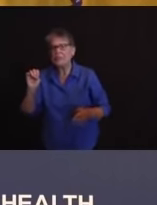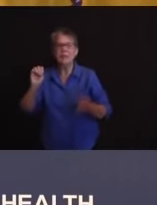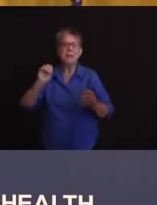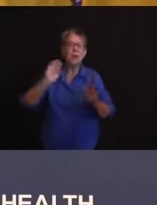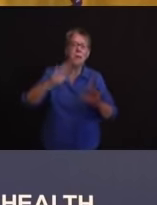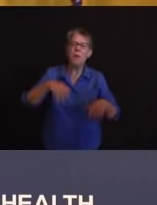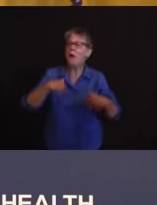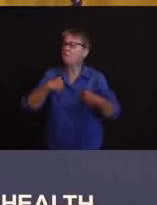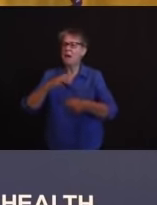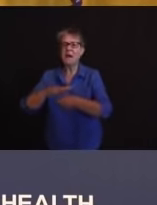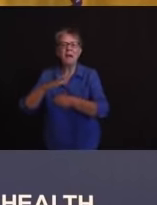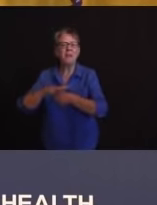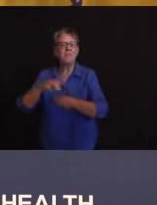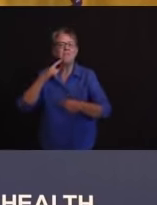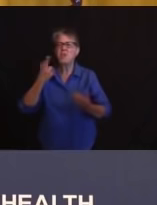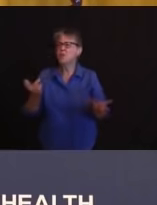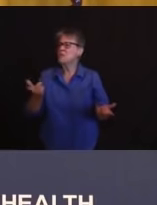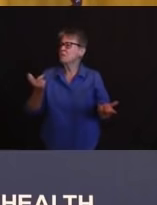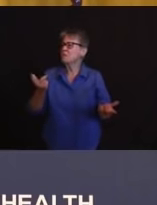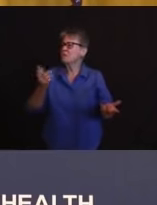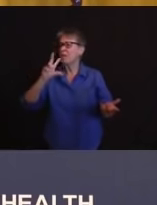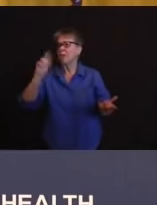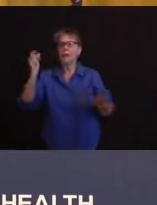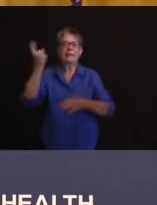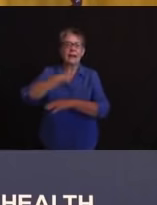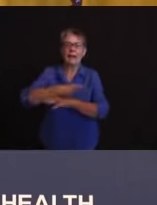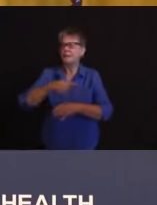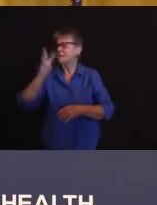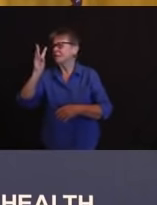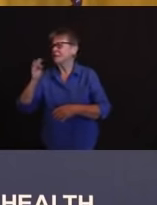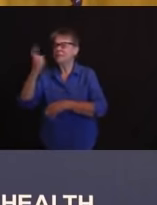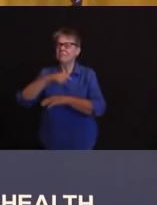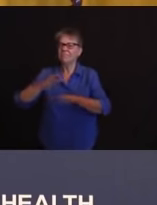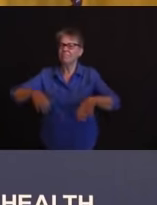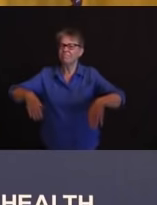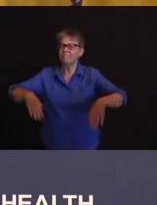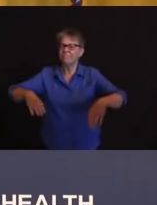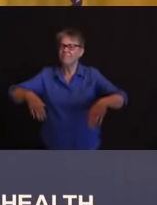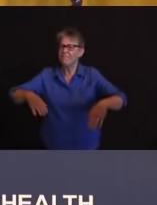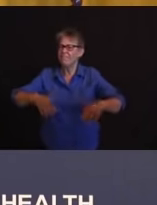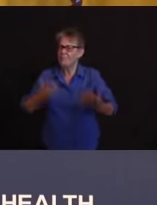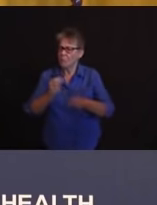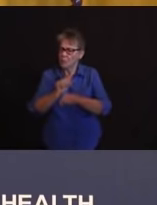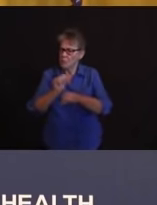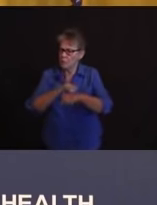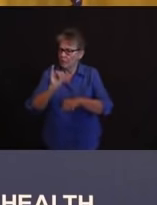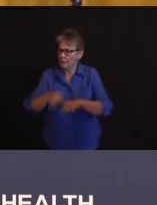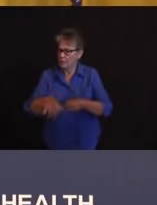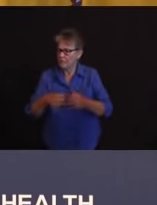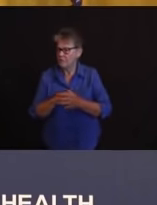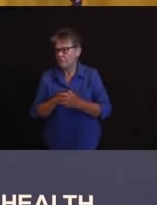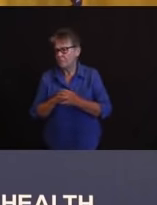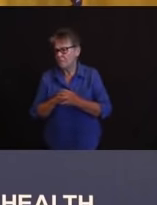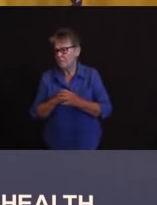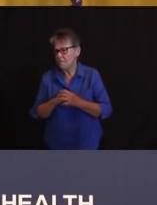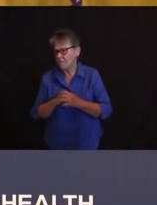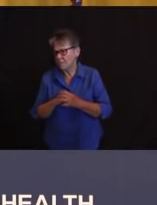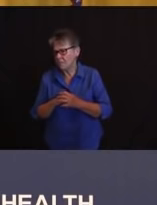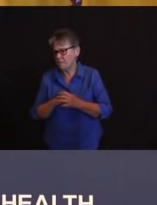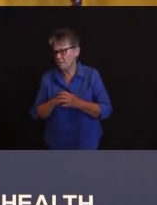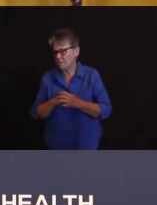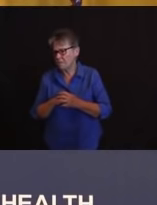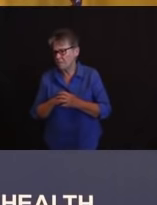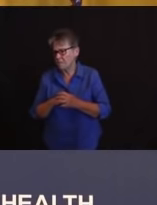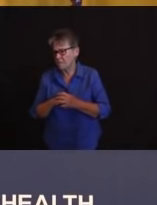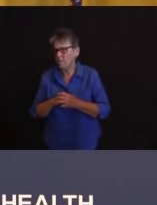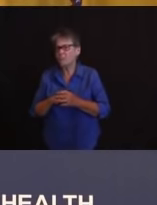NJ Transit, if you've got, I've said this to you before, but if you've got a specific case of a particular person or a bus route or a